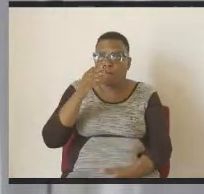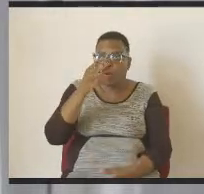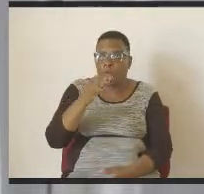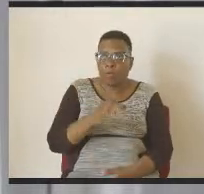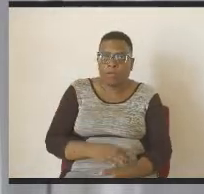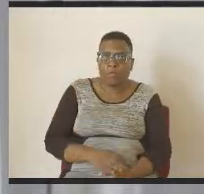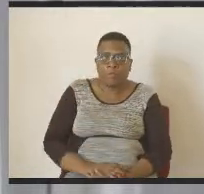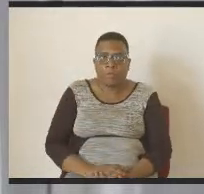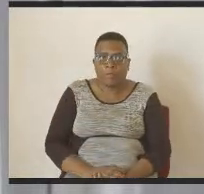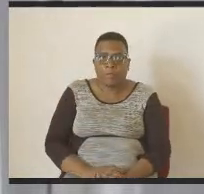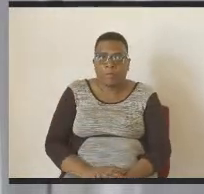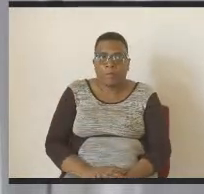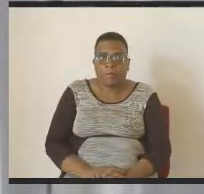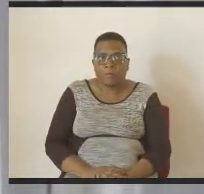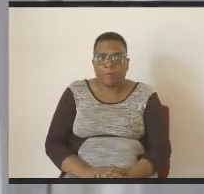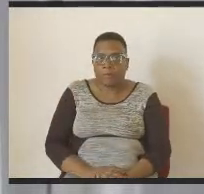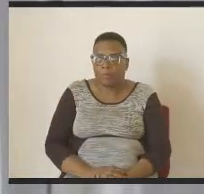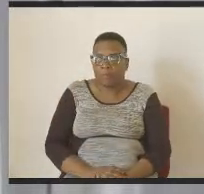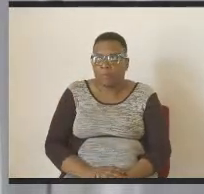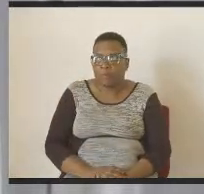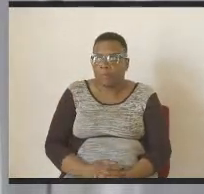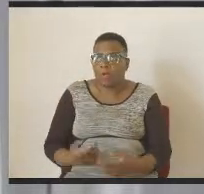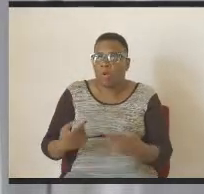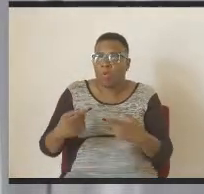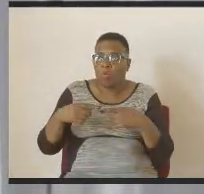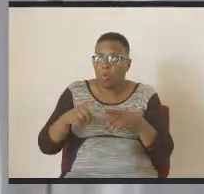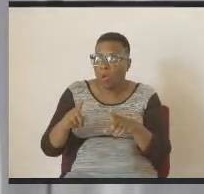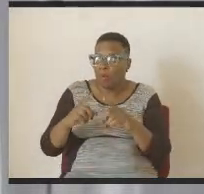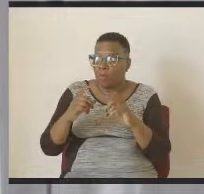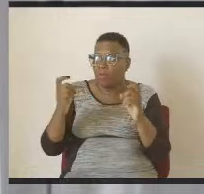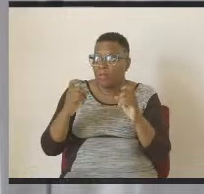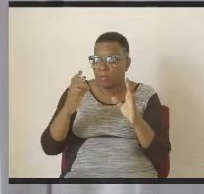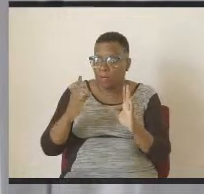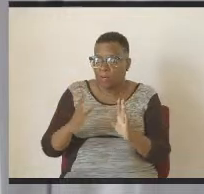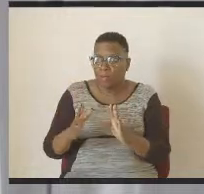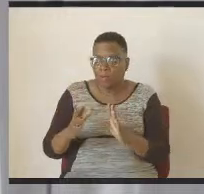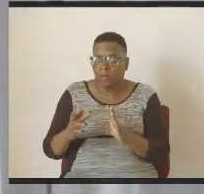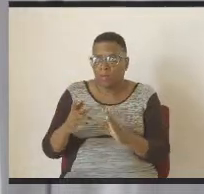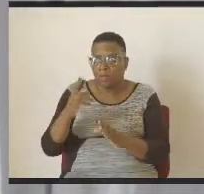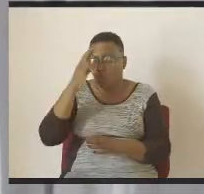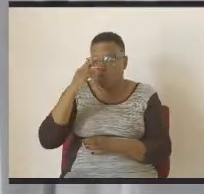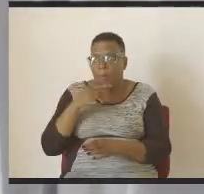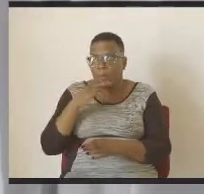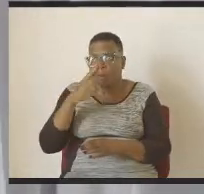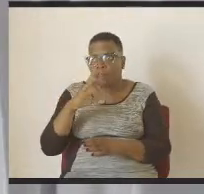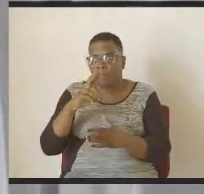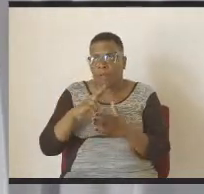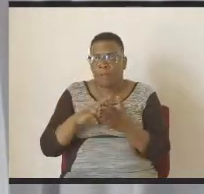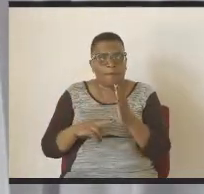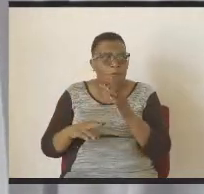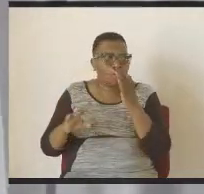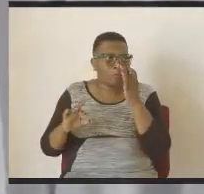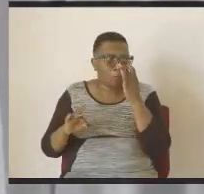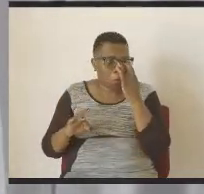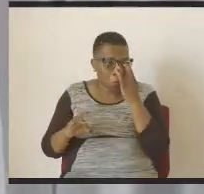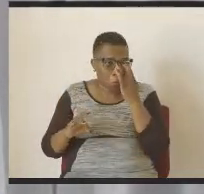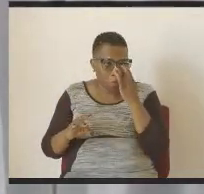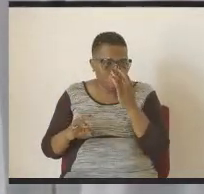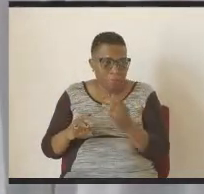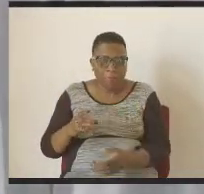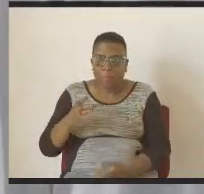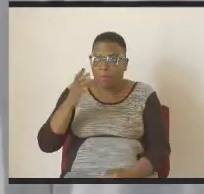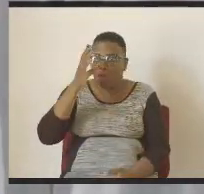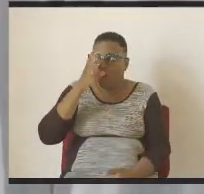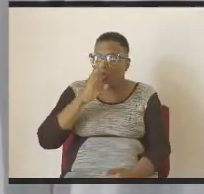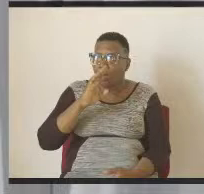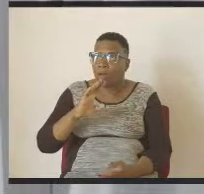And while we were sinners, in Romans 5, verse 8, but God commended his